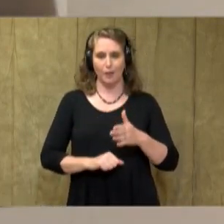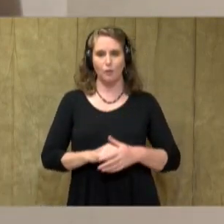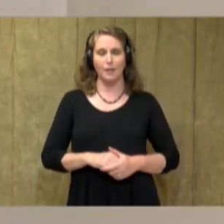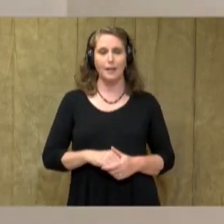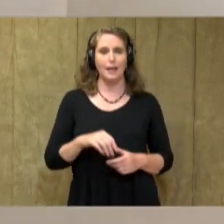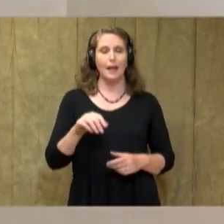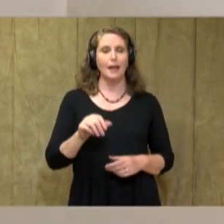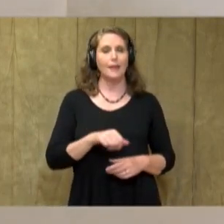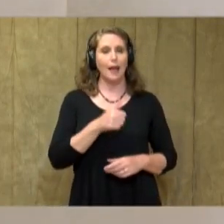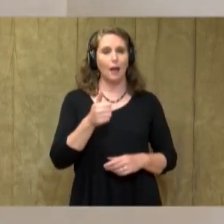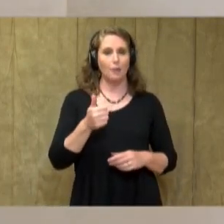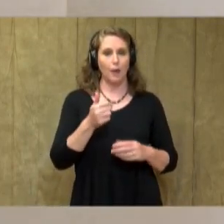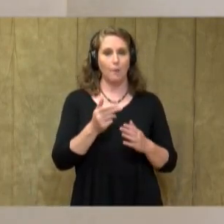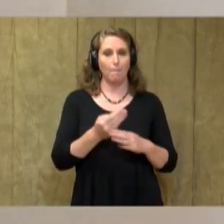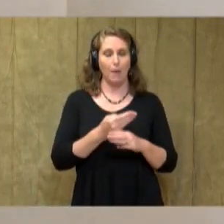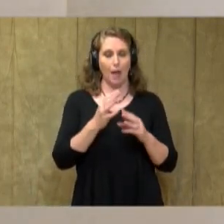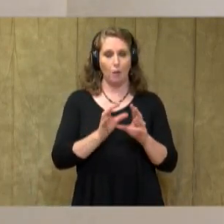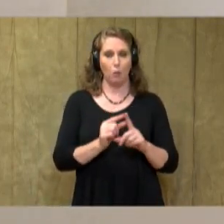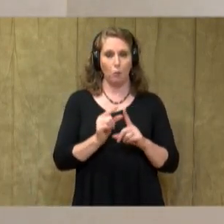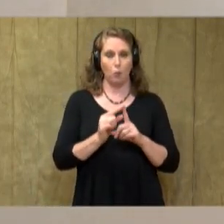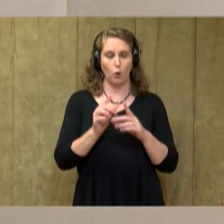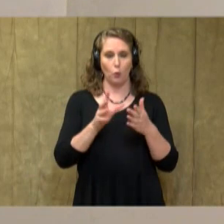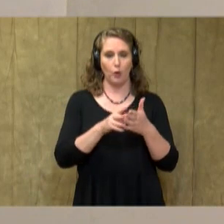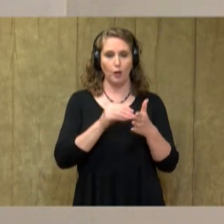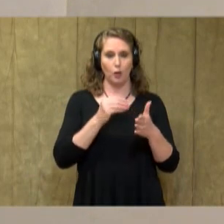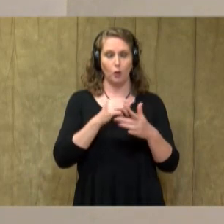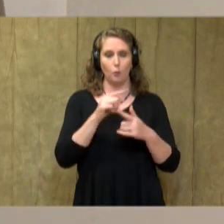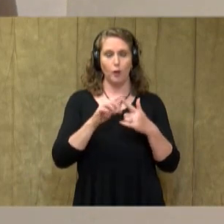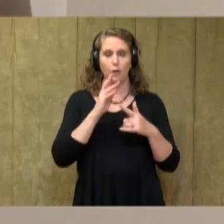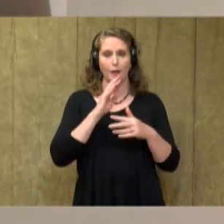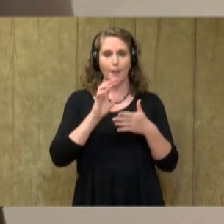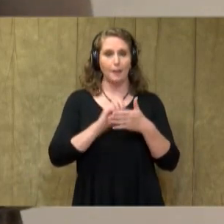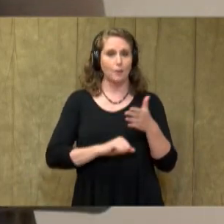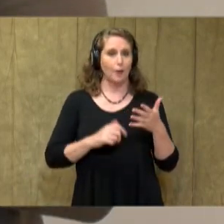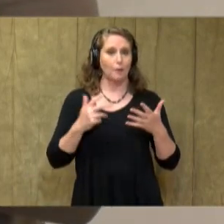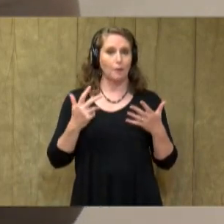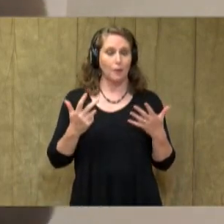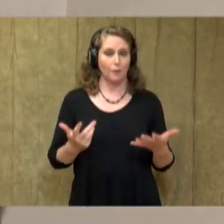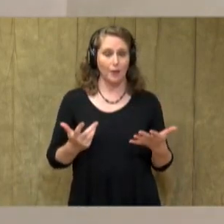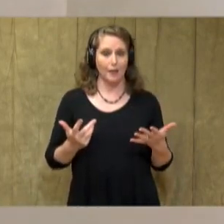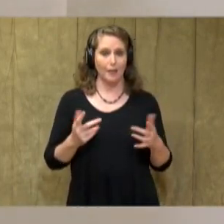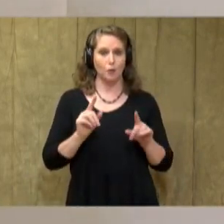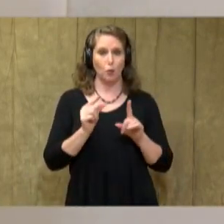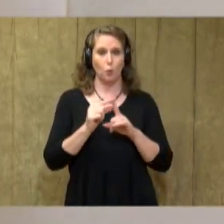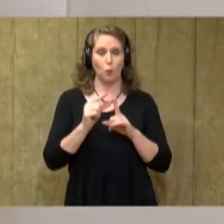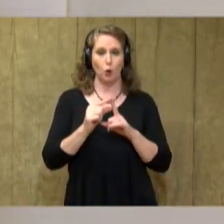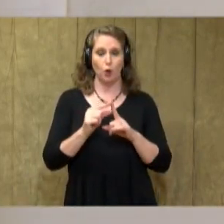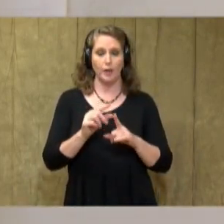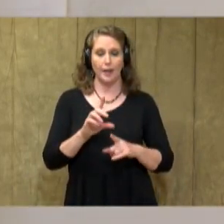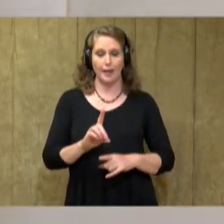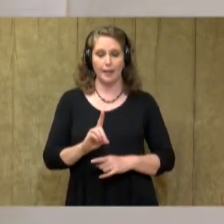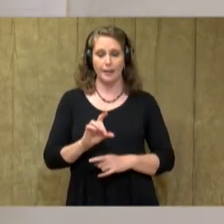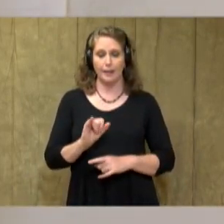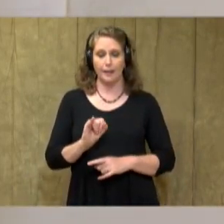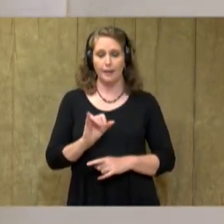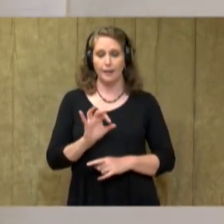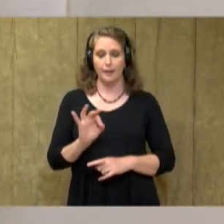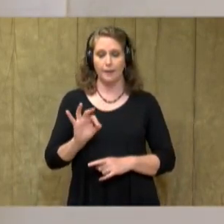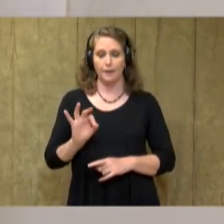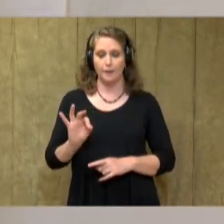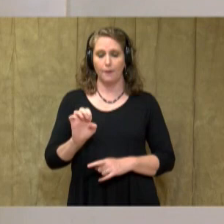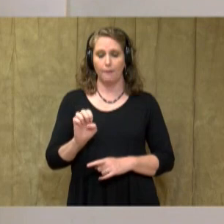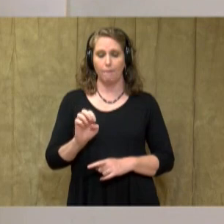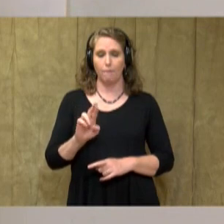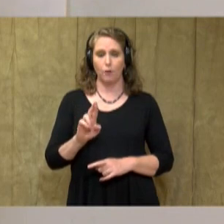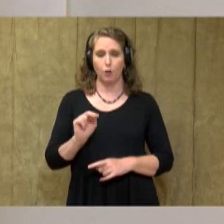other word that is very important when we're talking about subtraction is difference. This word is